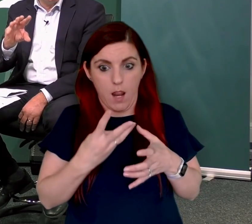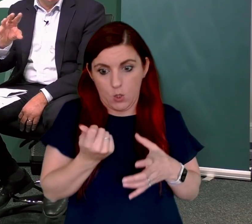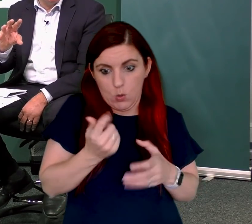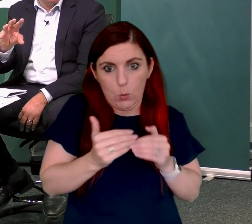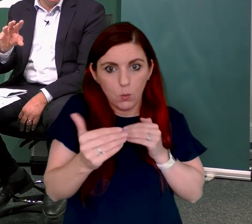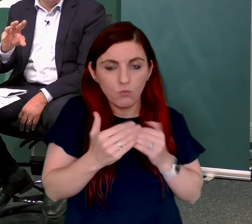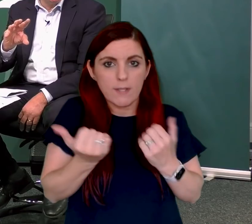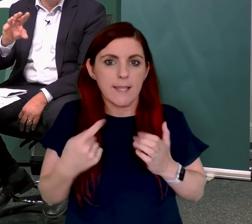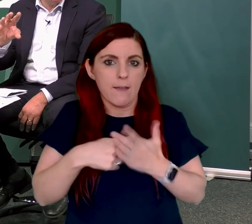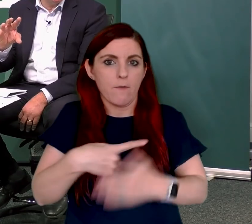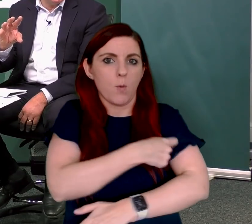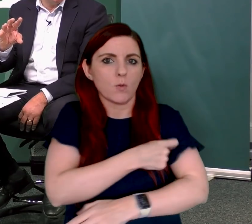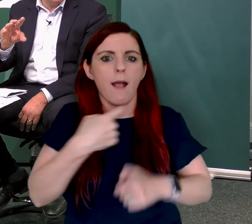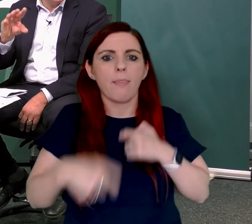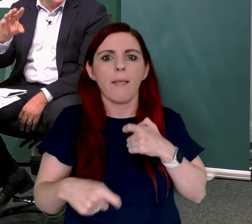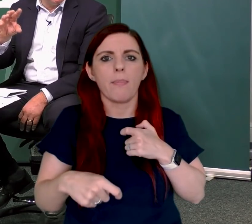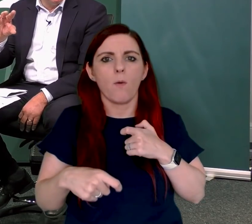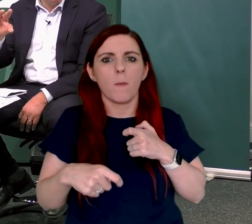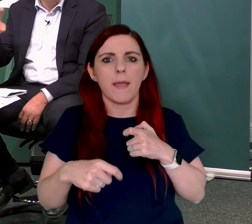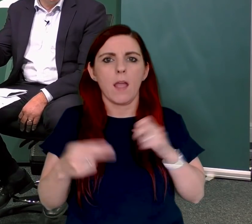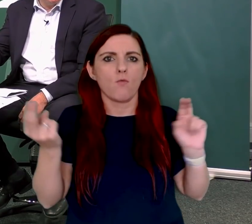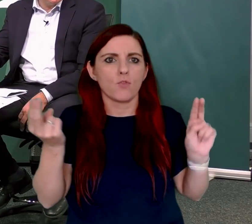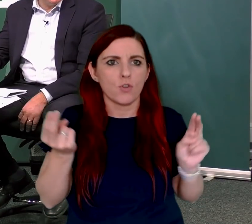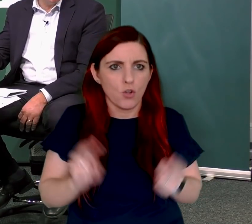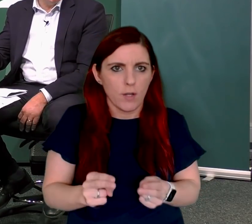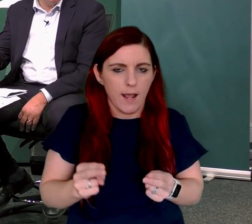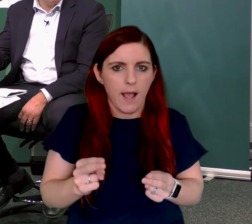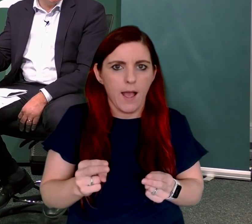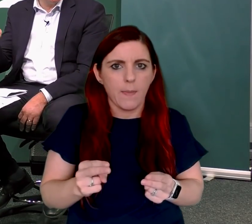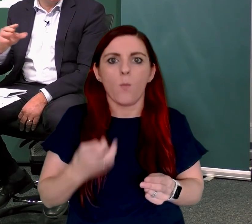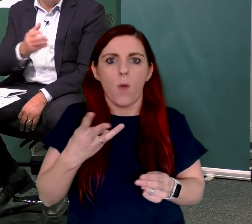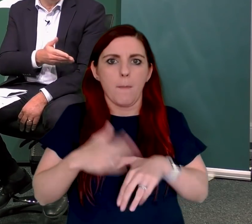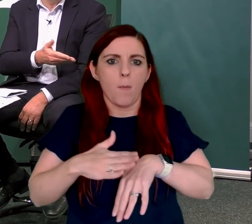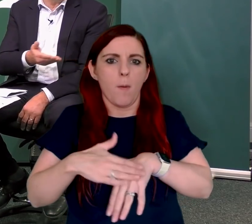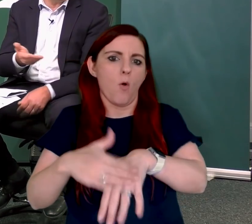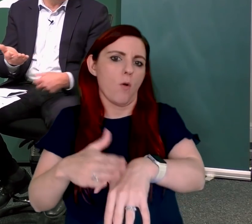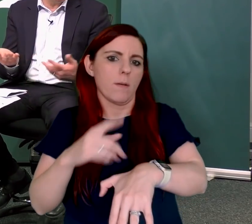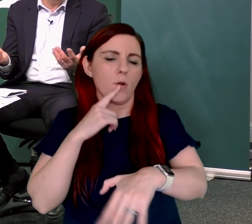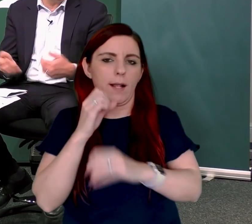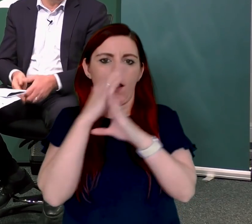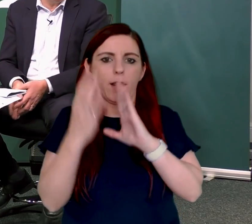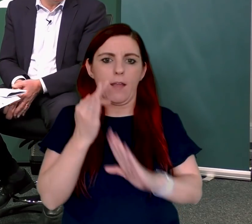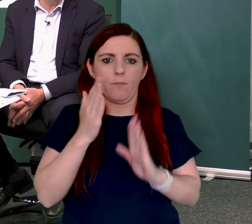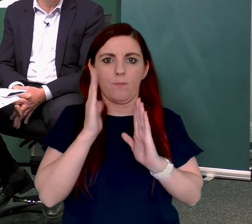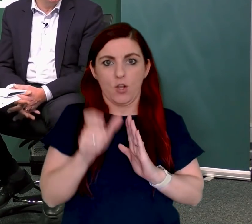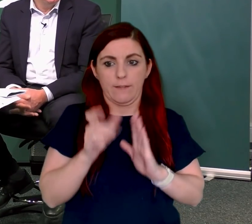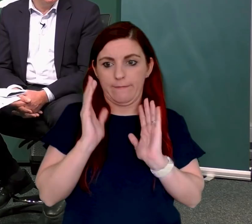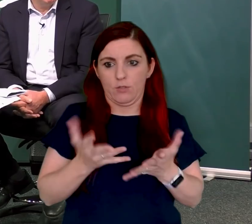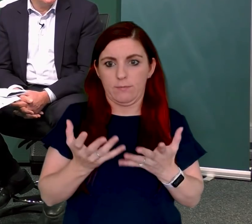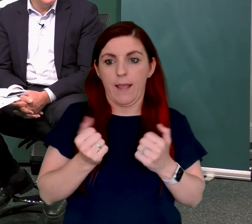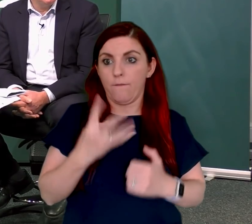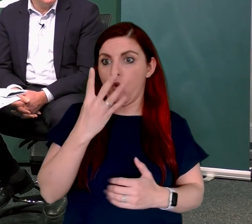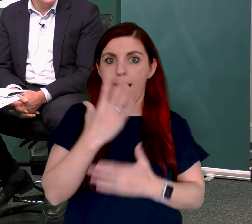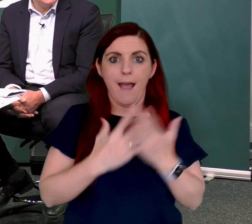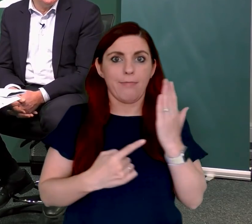will be what we call, I suppose, a tail to that in relation to numbers that will shrink as we move through the months. But clearly, if someone's vaccinated, those 4,500 that